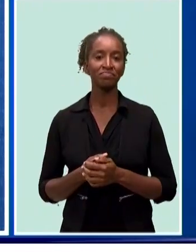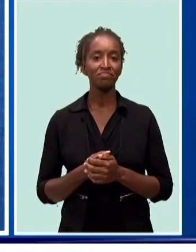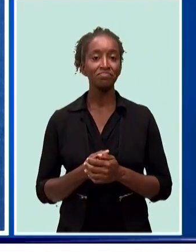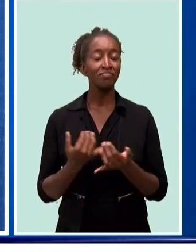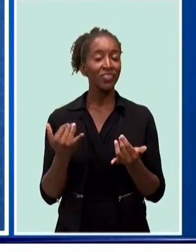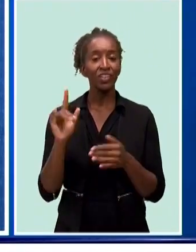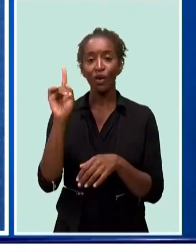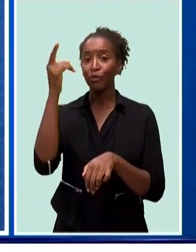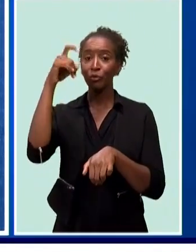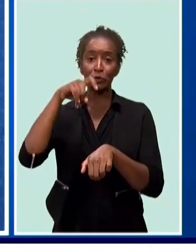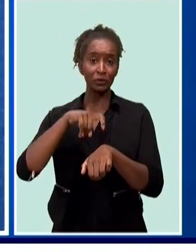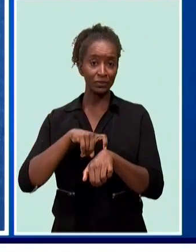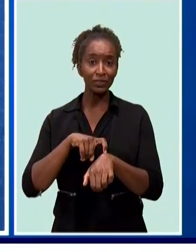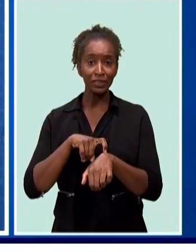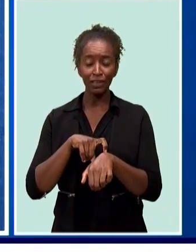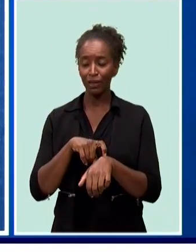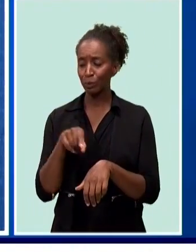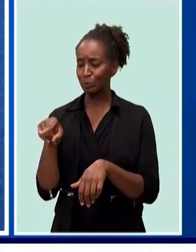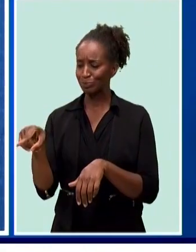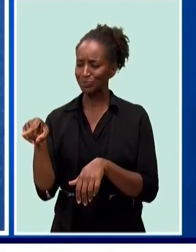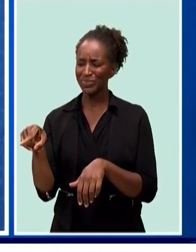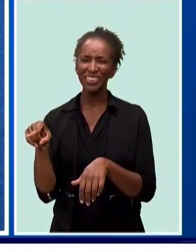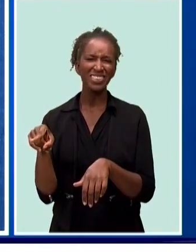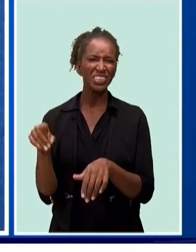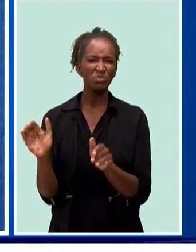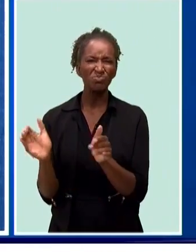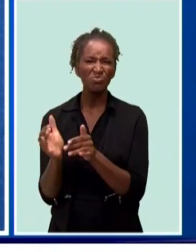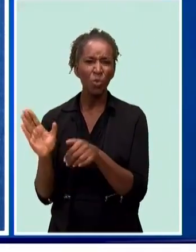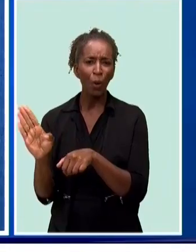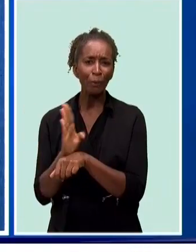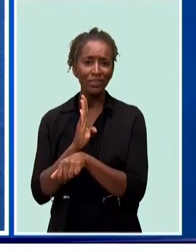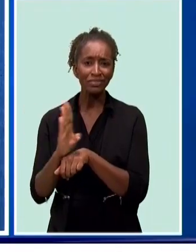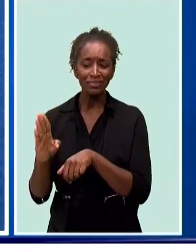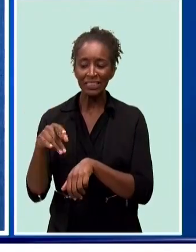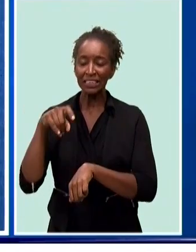have time to sit down and do all of the